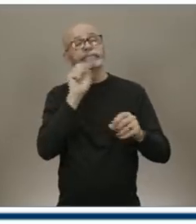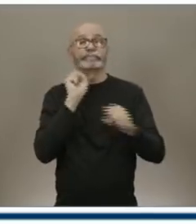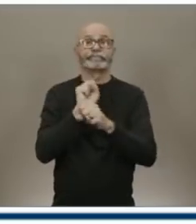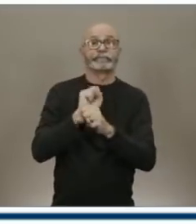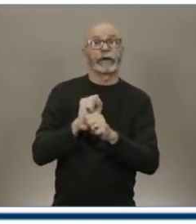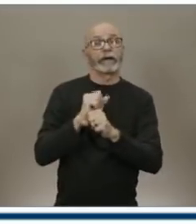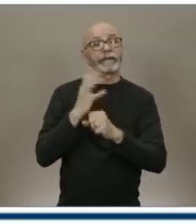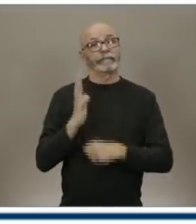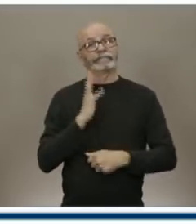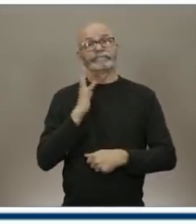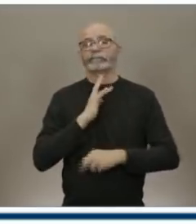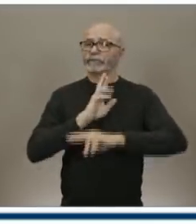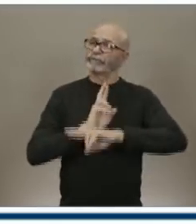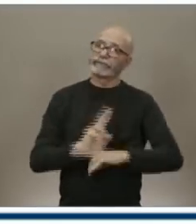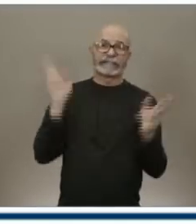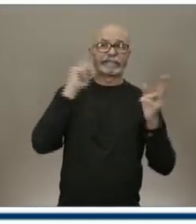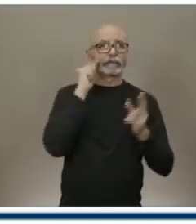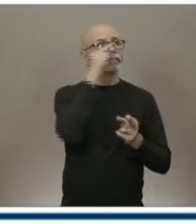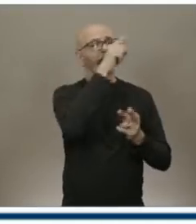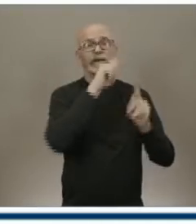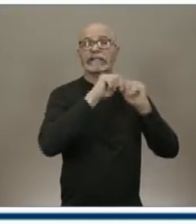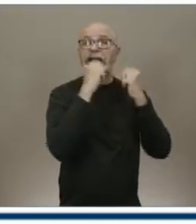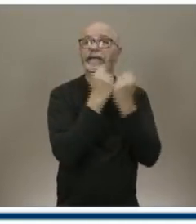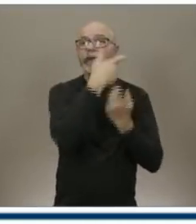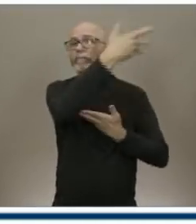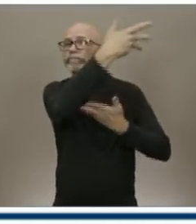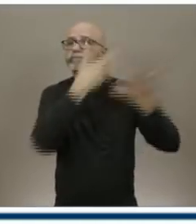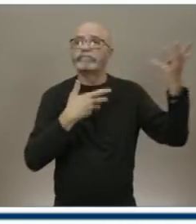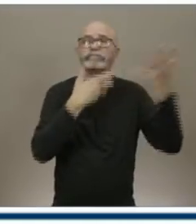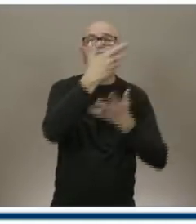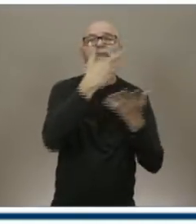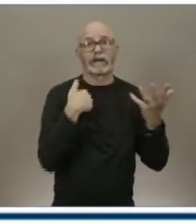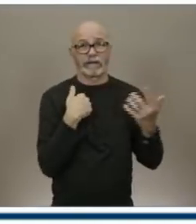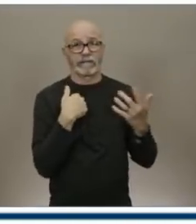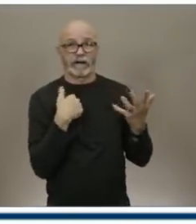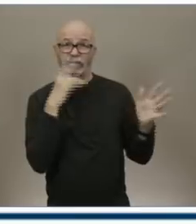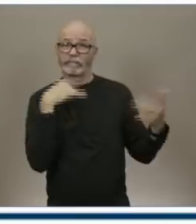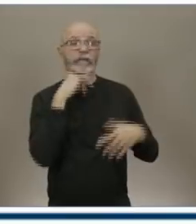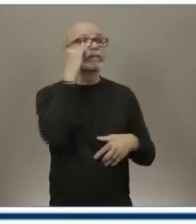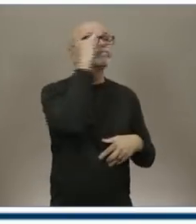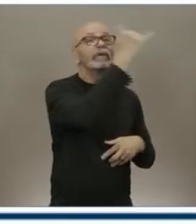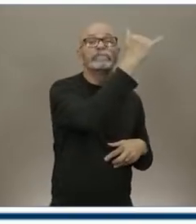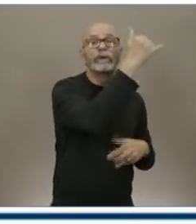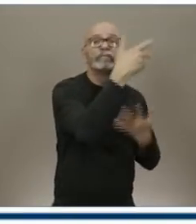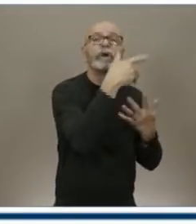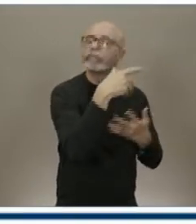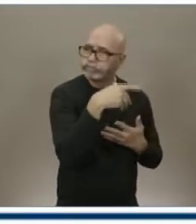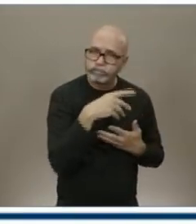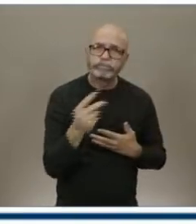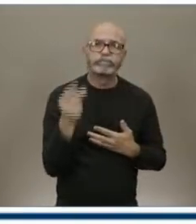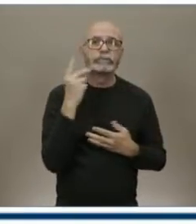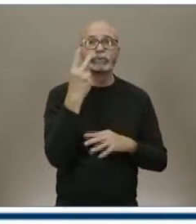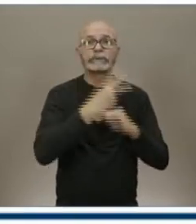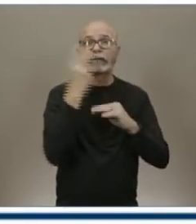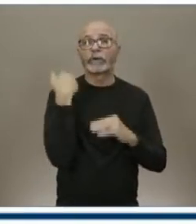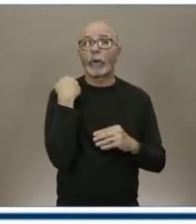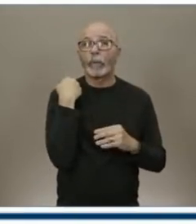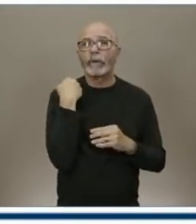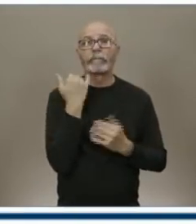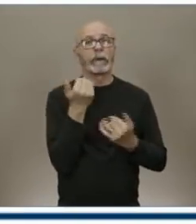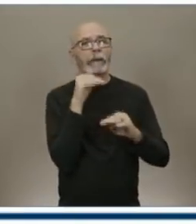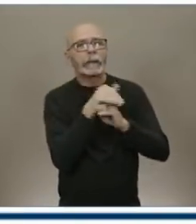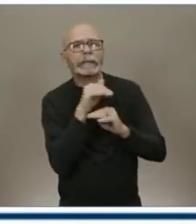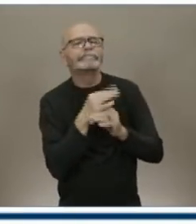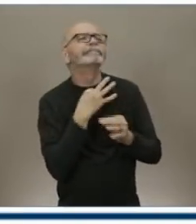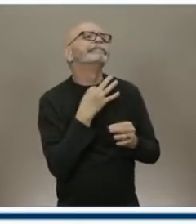team's already picked up the phone and called her, and I've talked to her a few days ago in an evening to kind of pick her brain on some